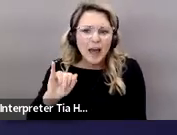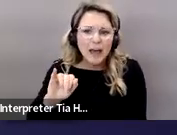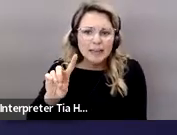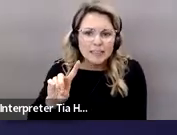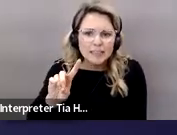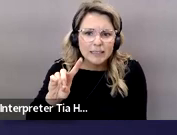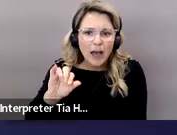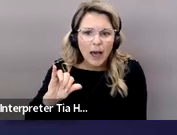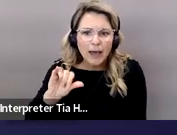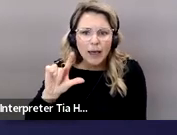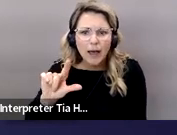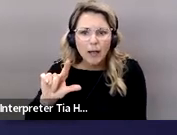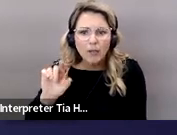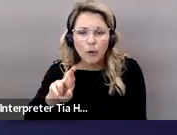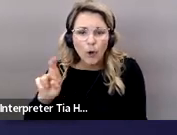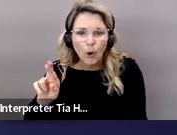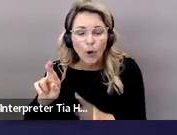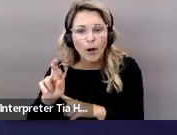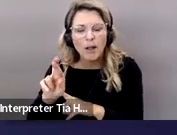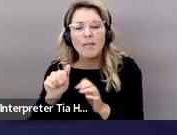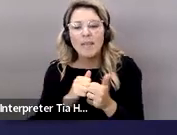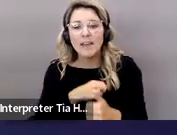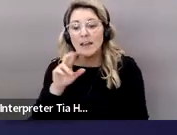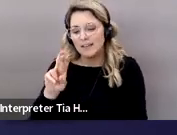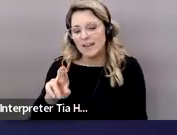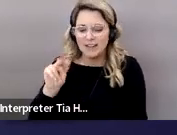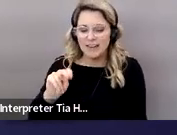NIDILRR. Of course, as I mentioned, we call that NIDLR.